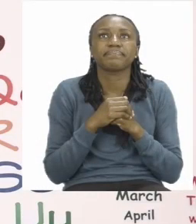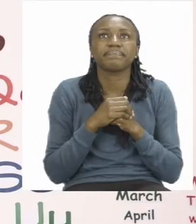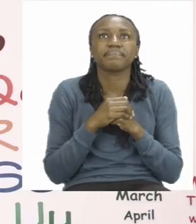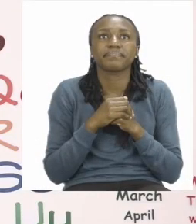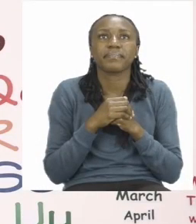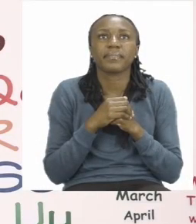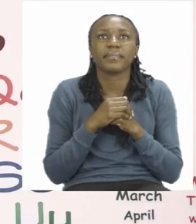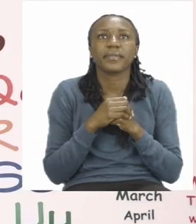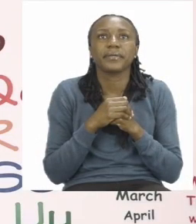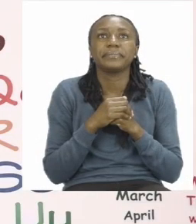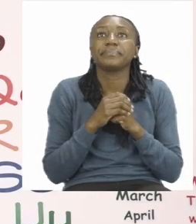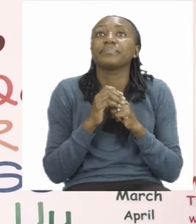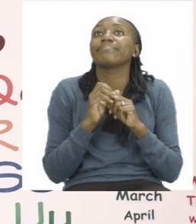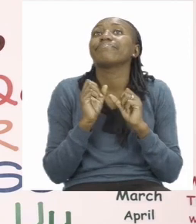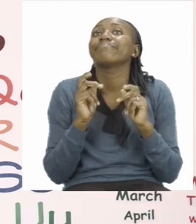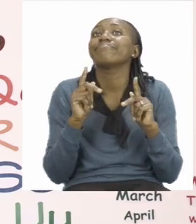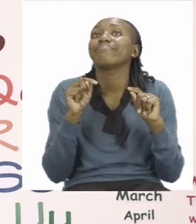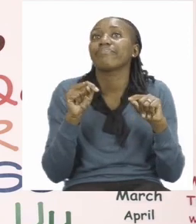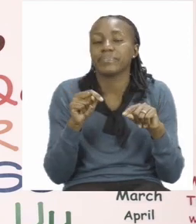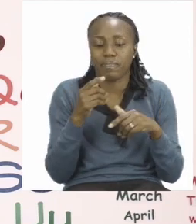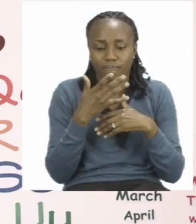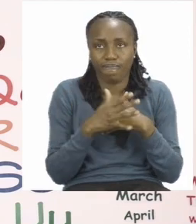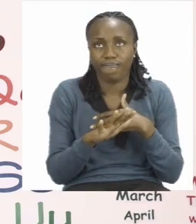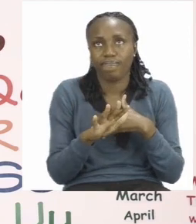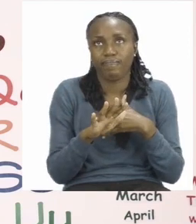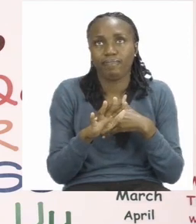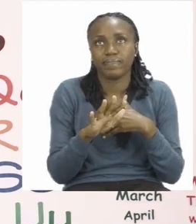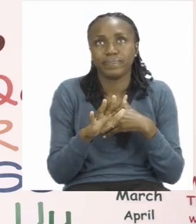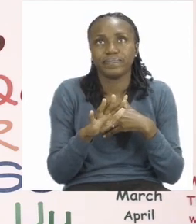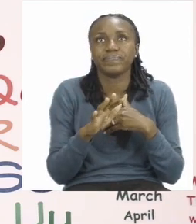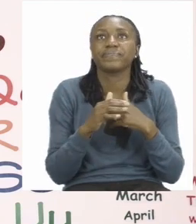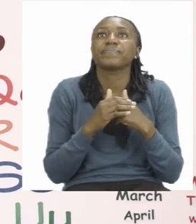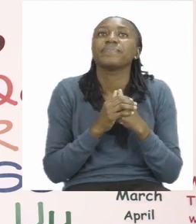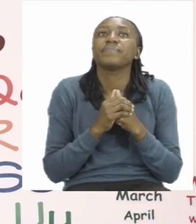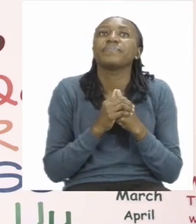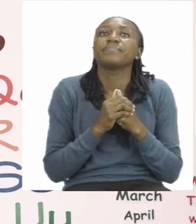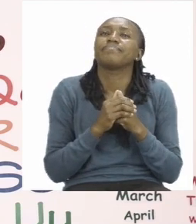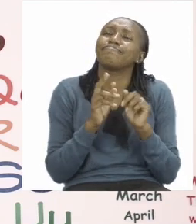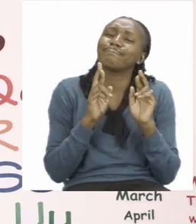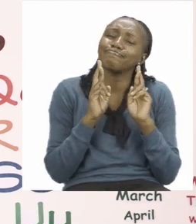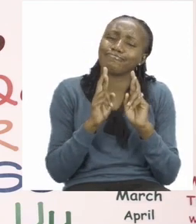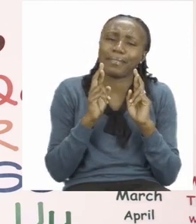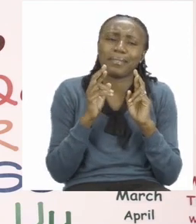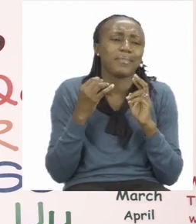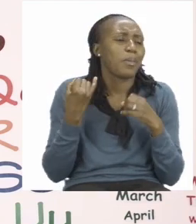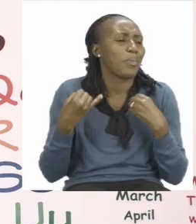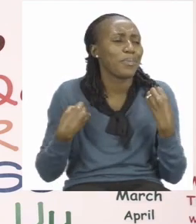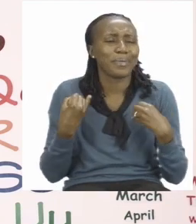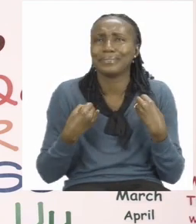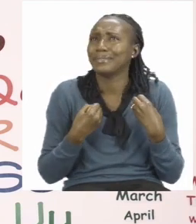Boys and girls, we have now come to the end of our lesson, but I hope you had fun.